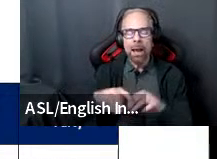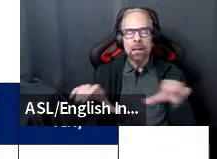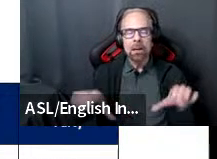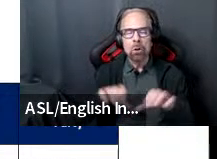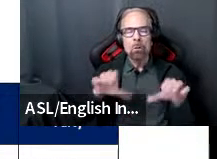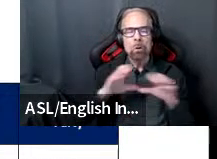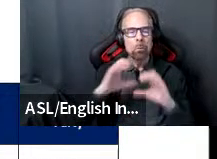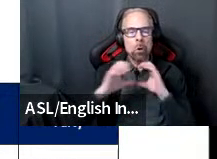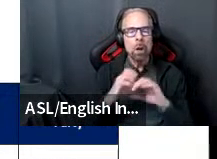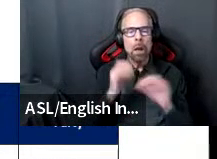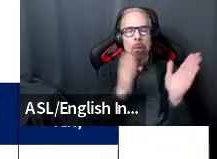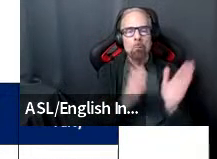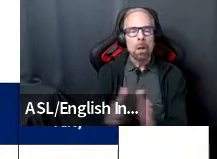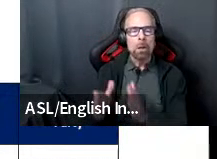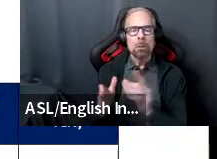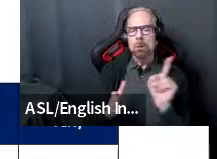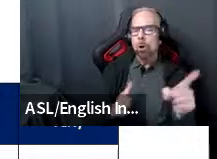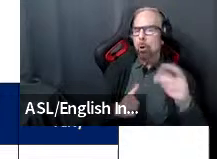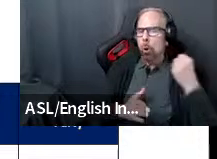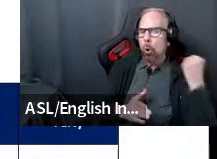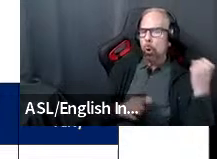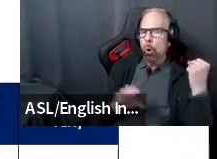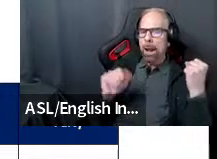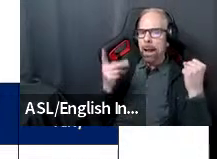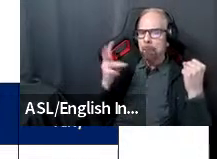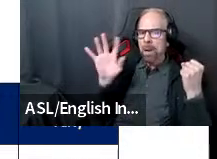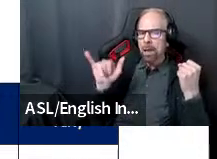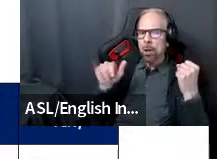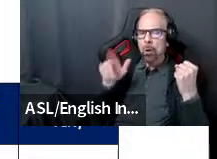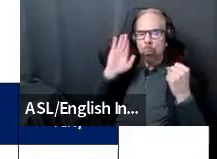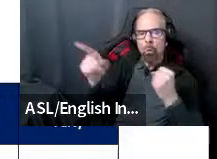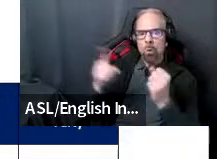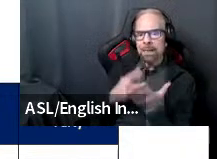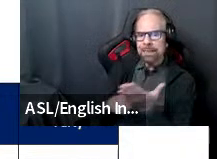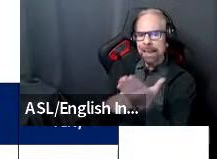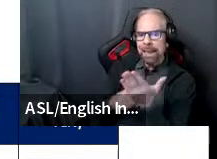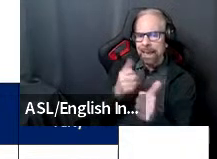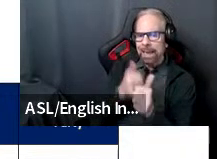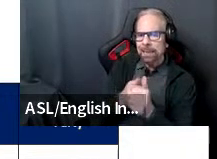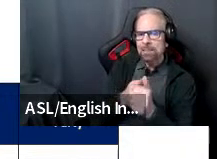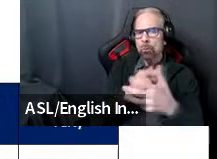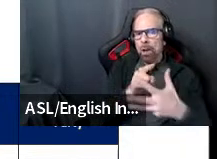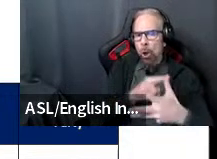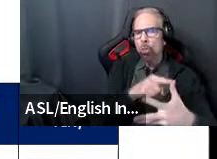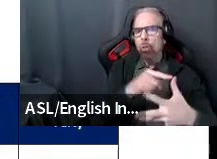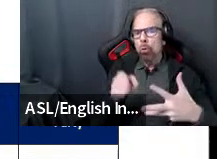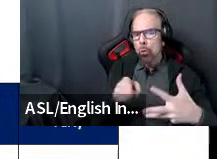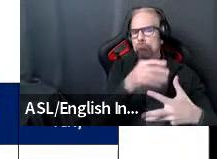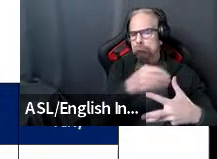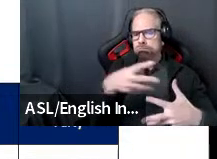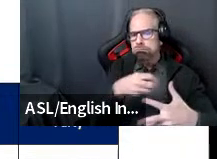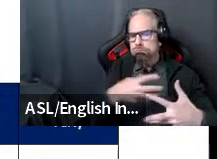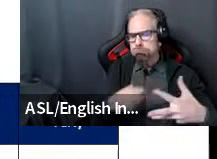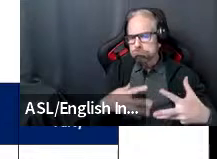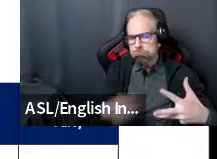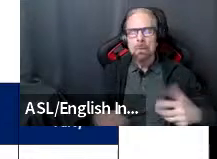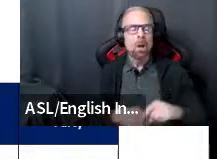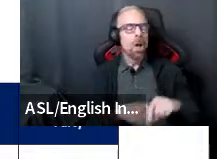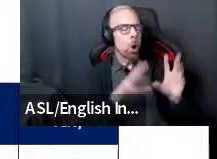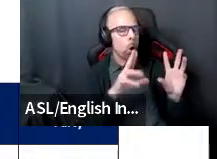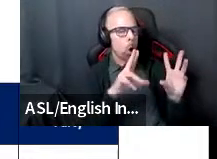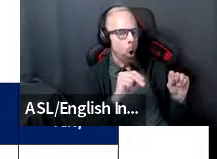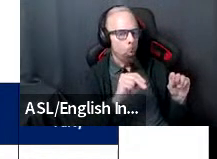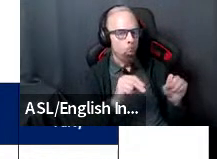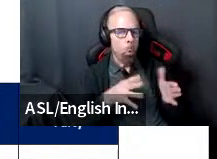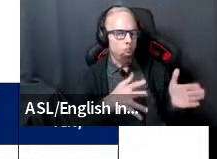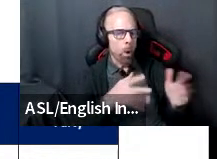for before. Hang on, Emily. Are we going to discuss each one as we go through or wait to the end? No, we're gonna wait till the end, so she'll go through them